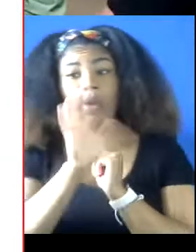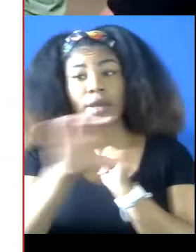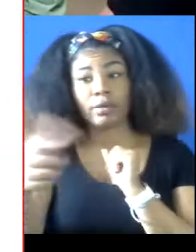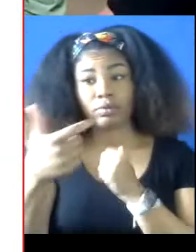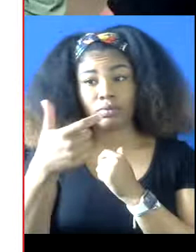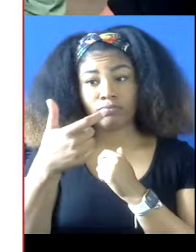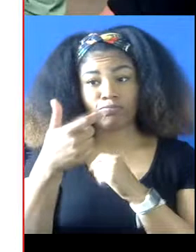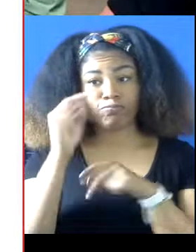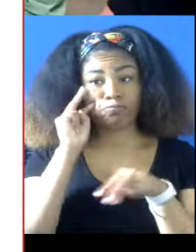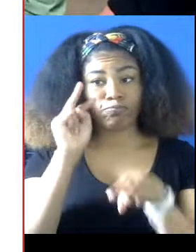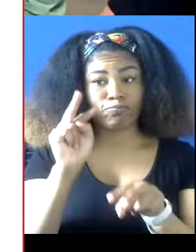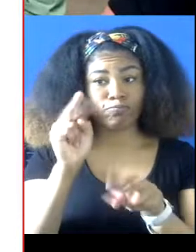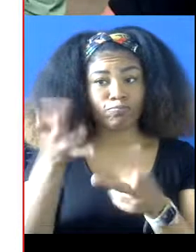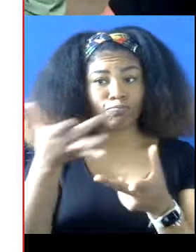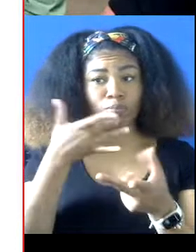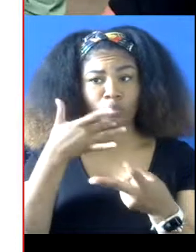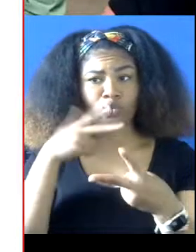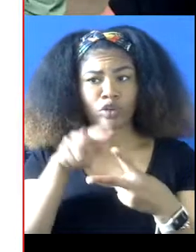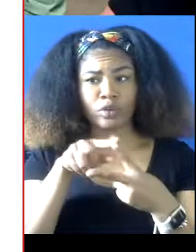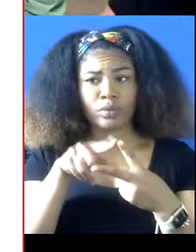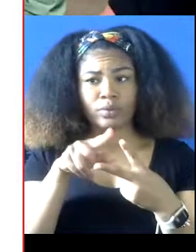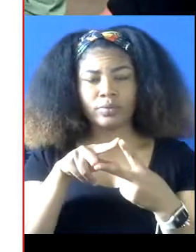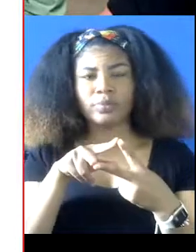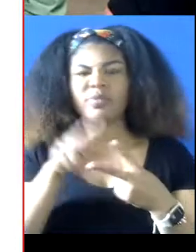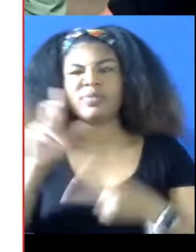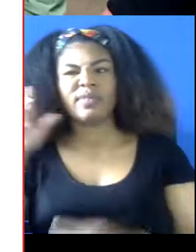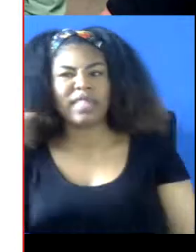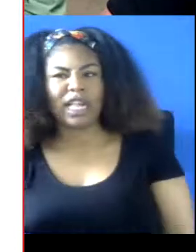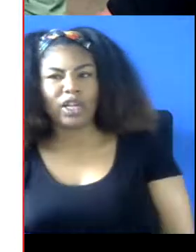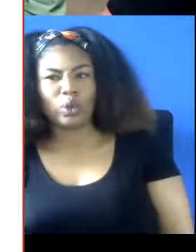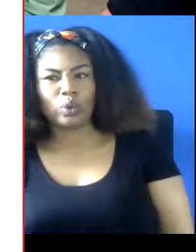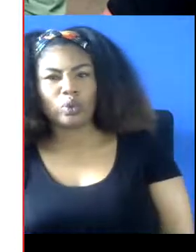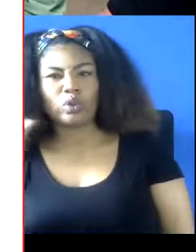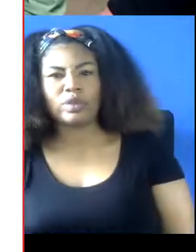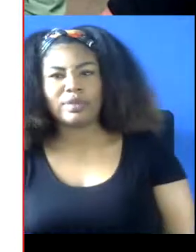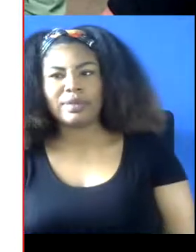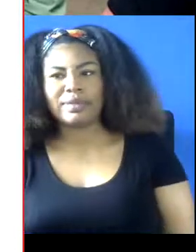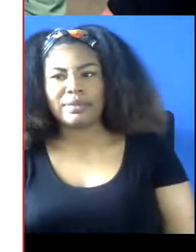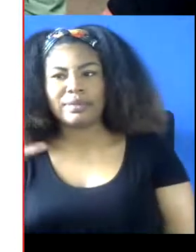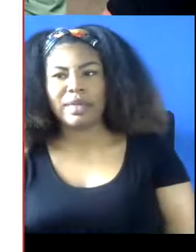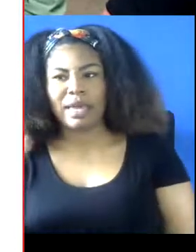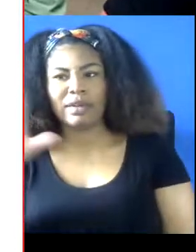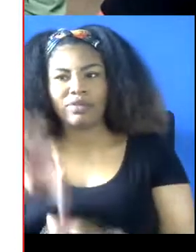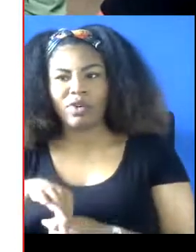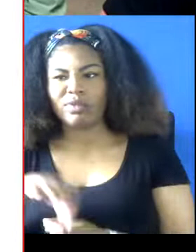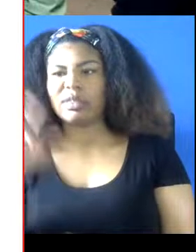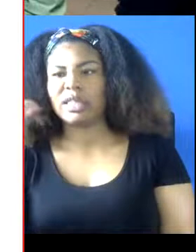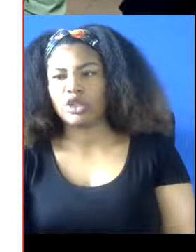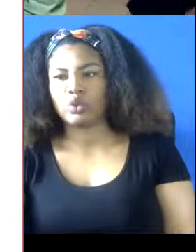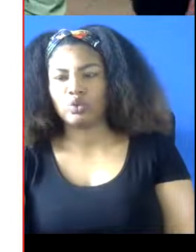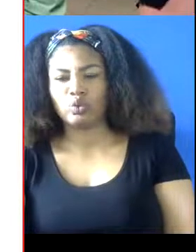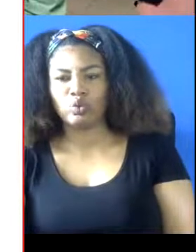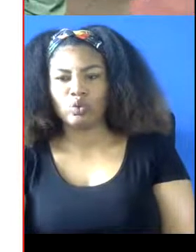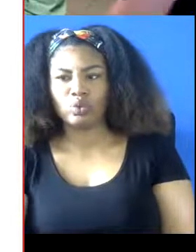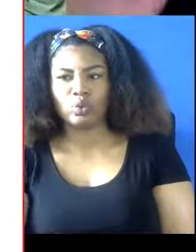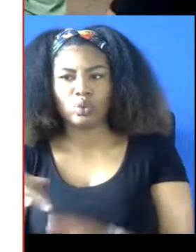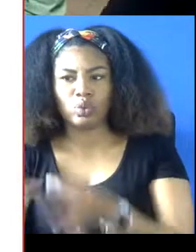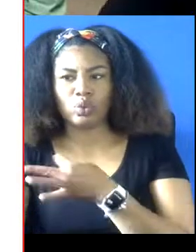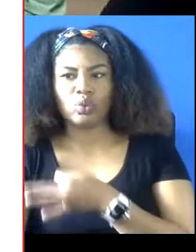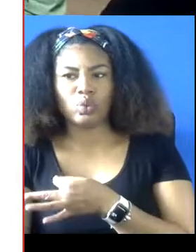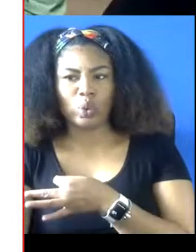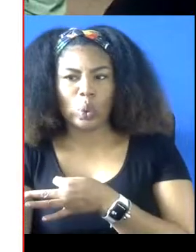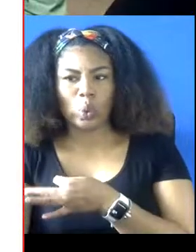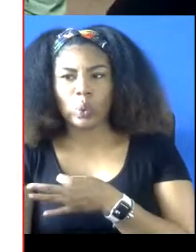Let's watch it later. Okay. But maybe try one more